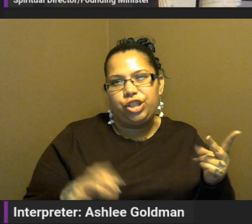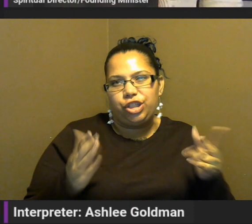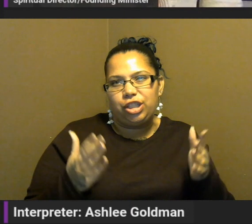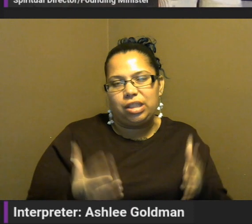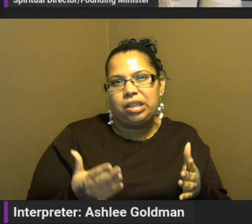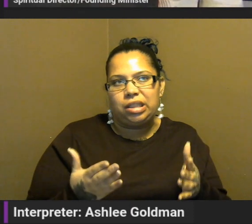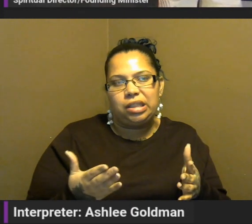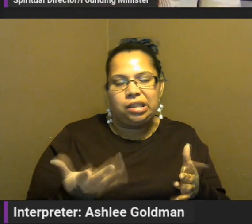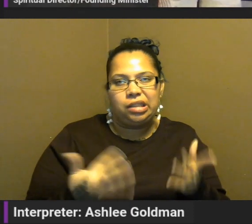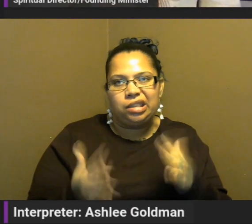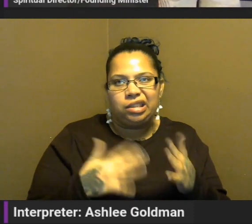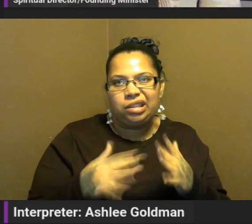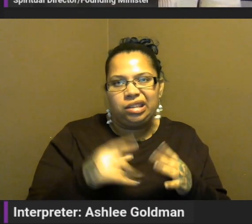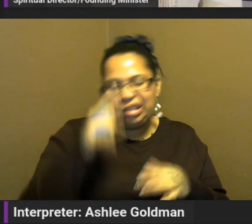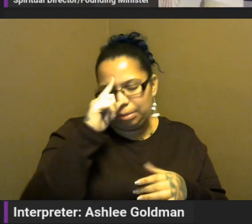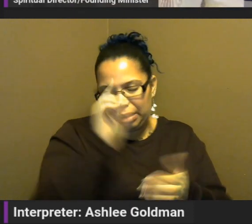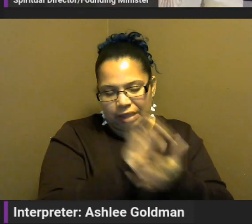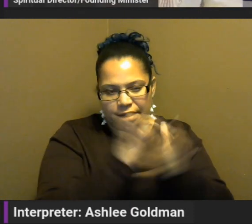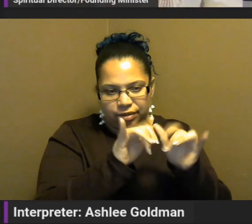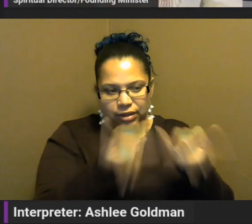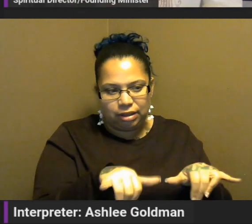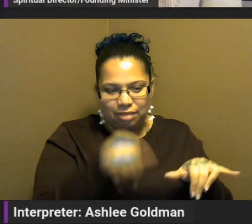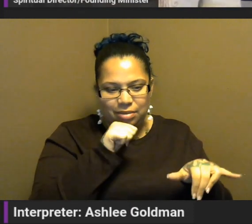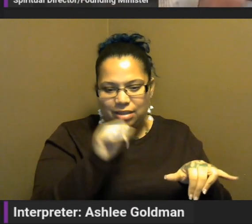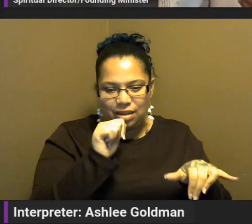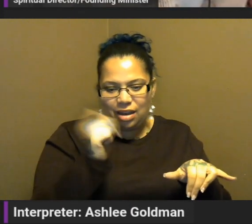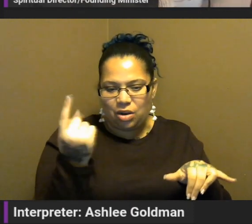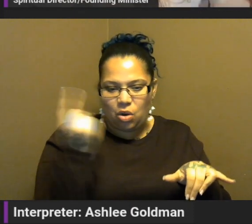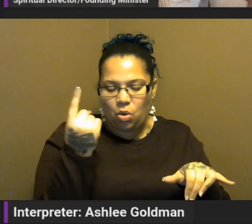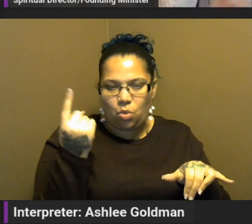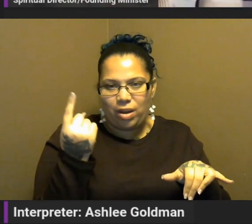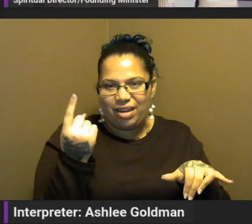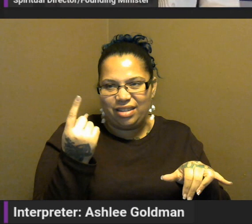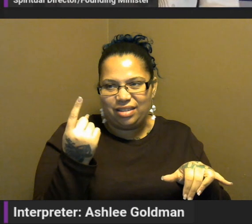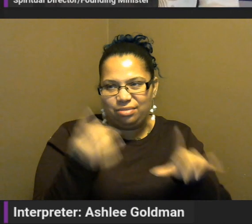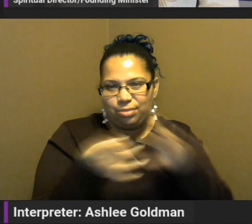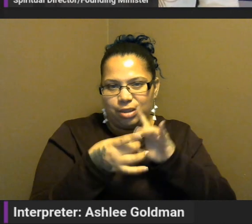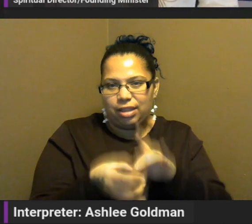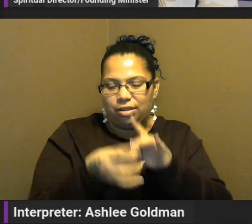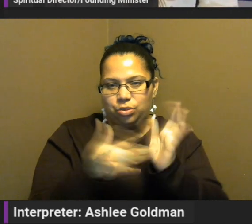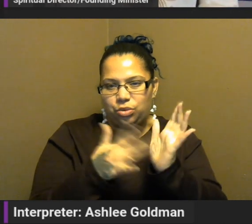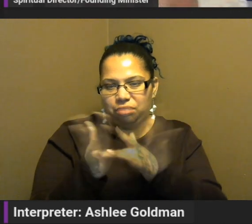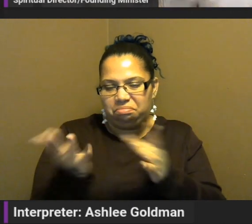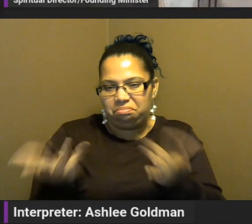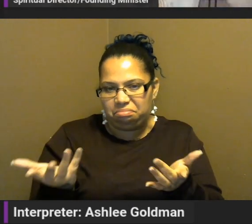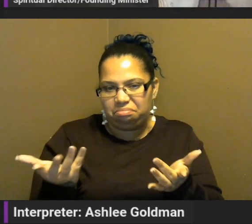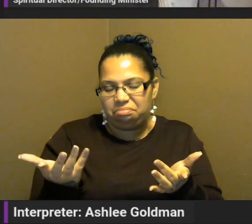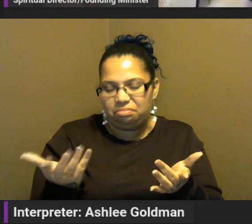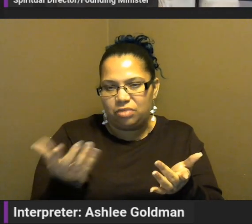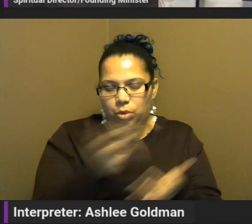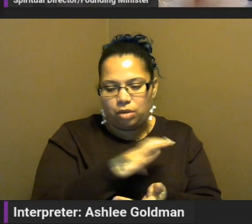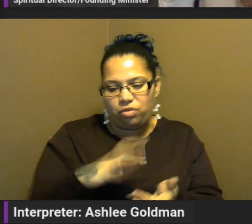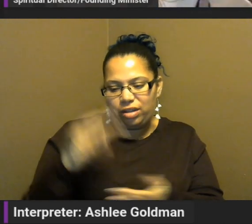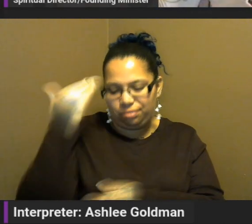paradigm where it's always about Yeshua or the Christ consciousness? Because there are